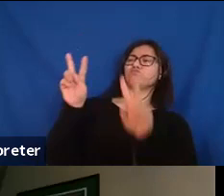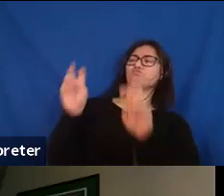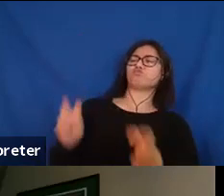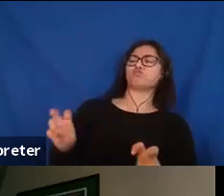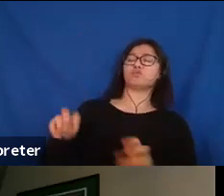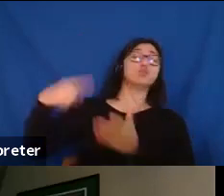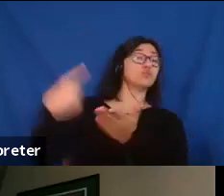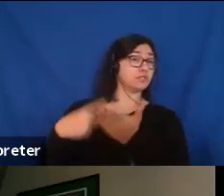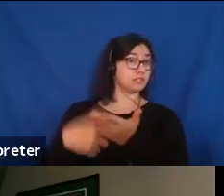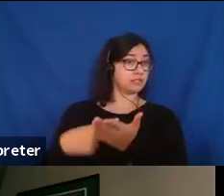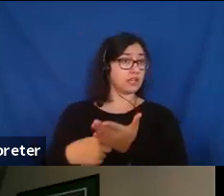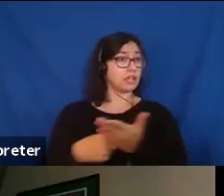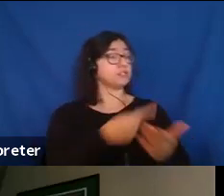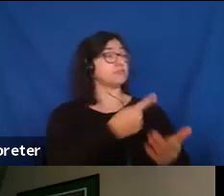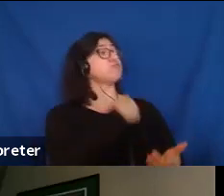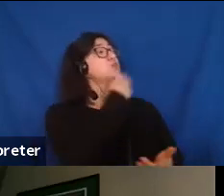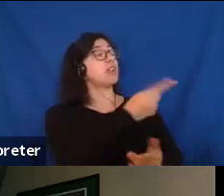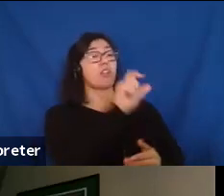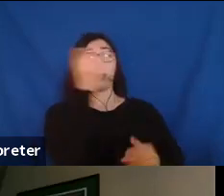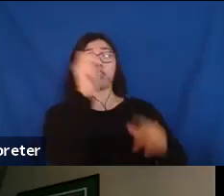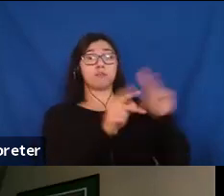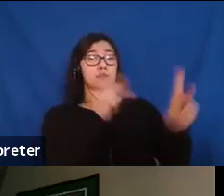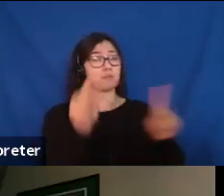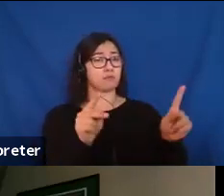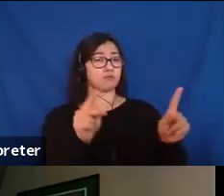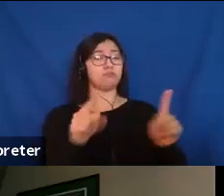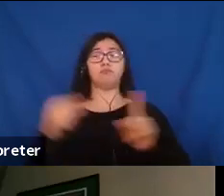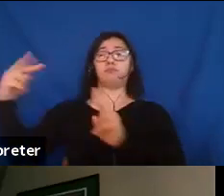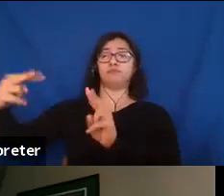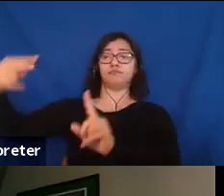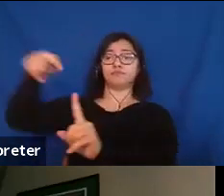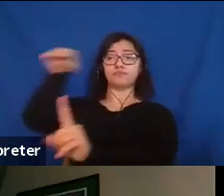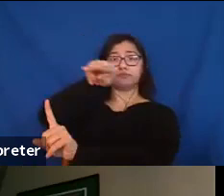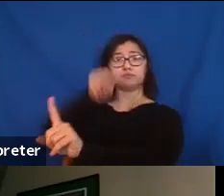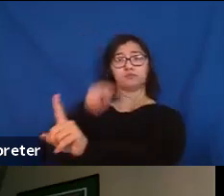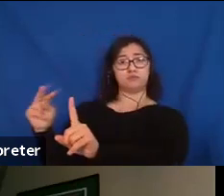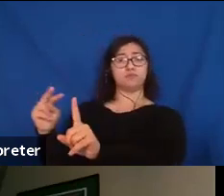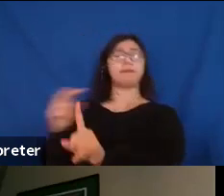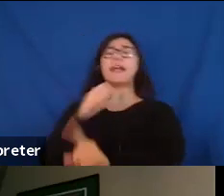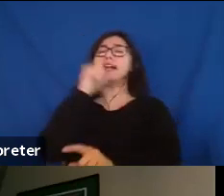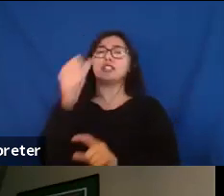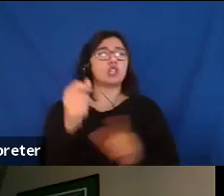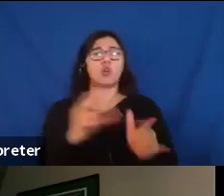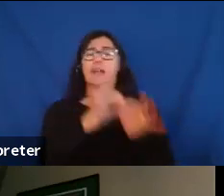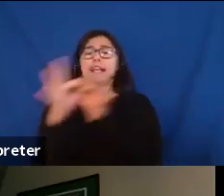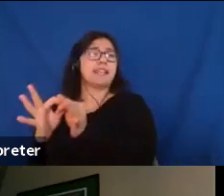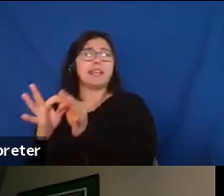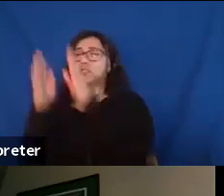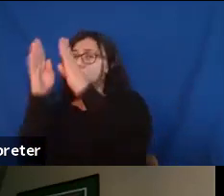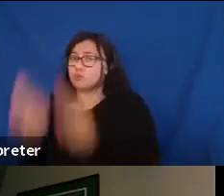situation from lots of different angles without attaching it to the person or the people who are holding those